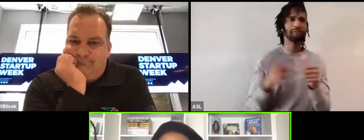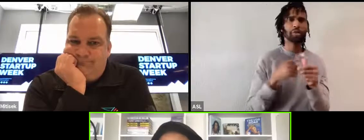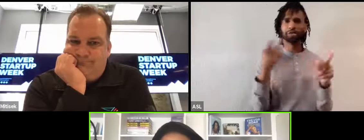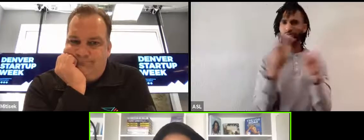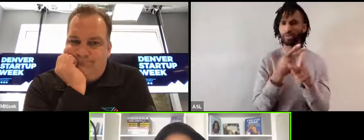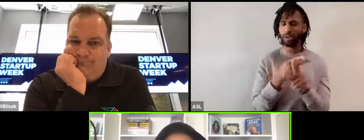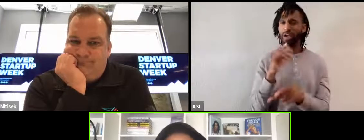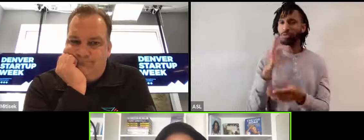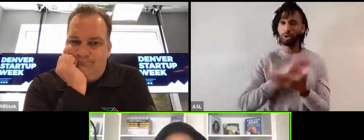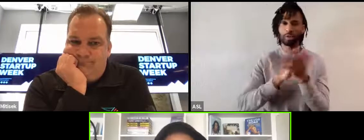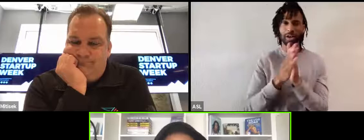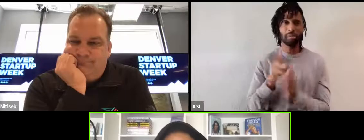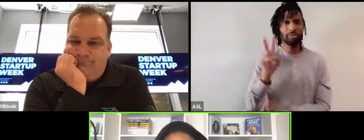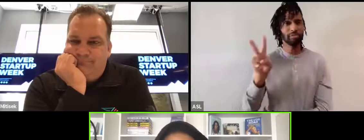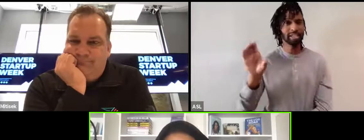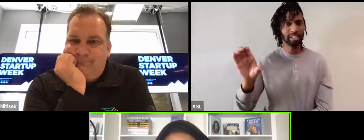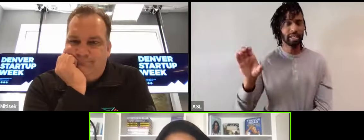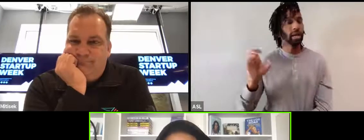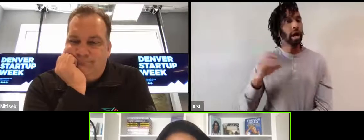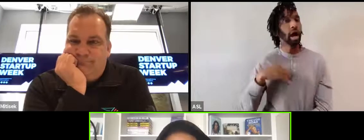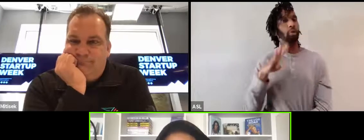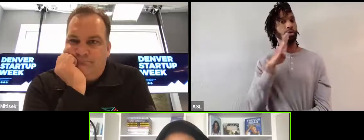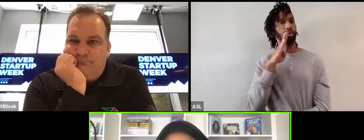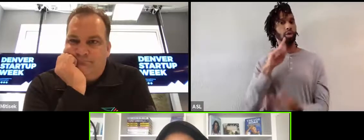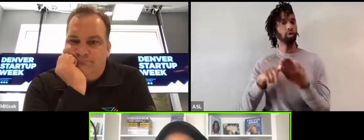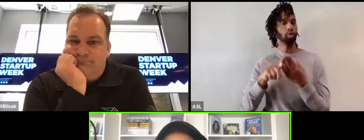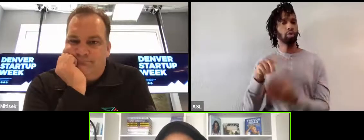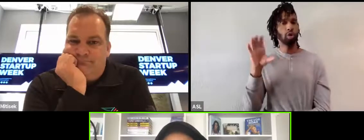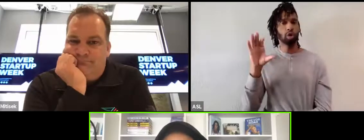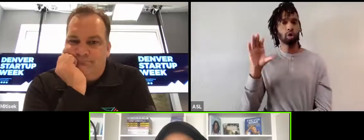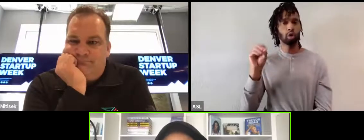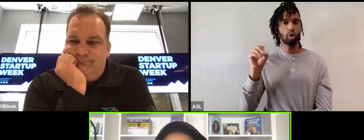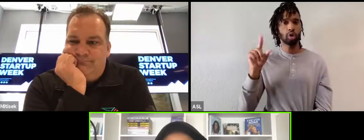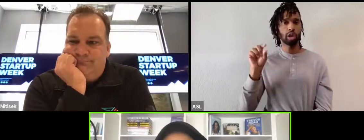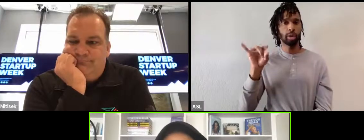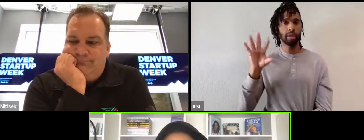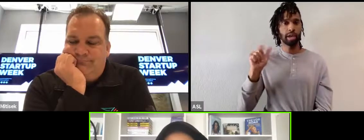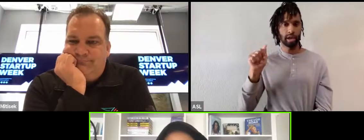In fact, I spoke at Columbia University